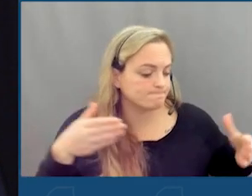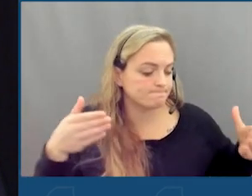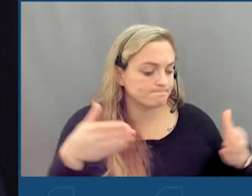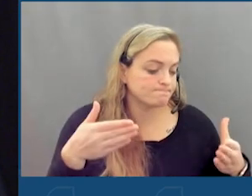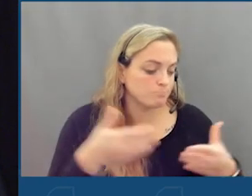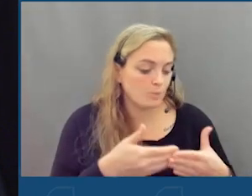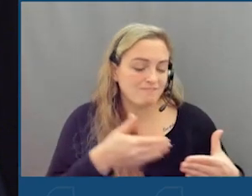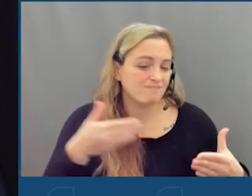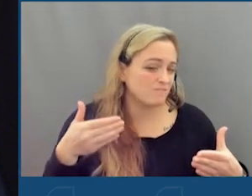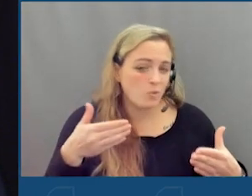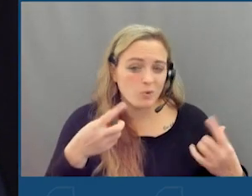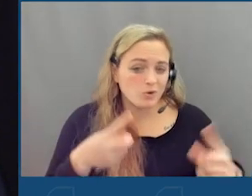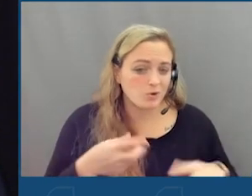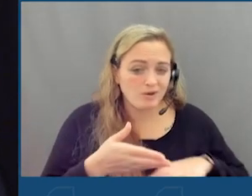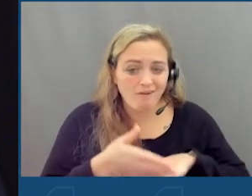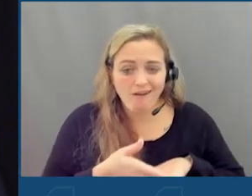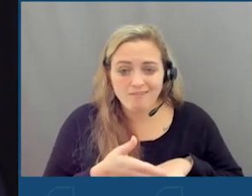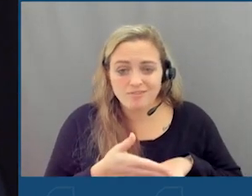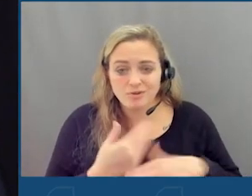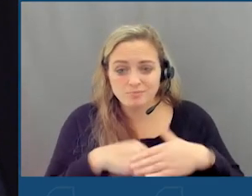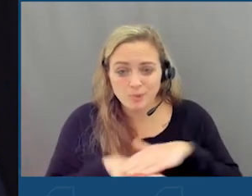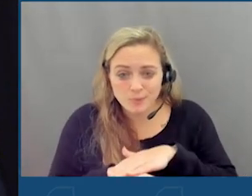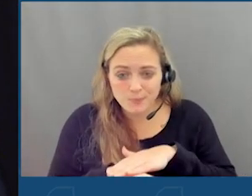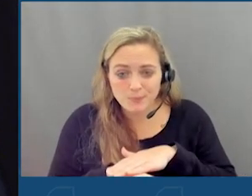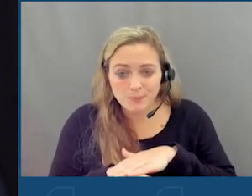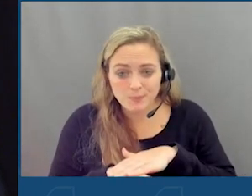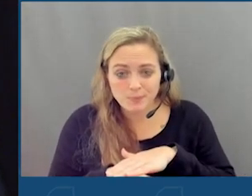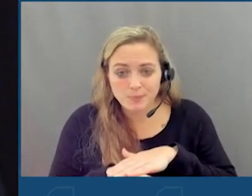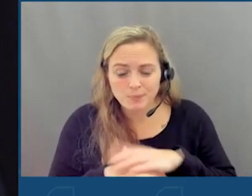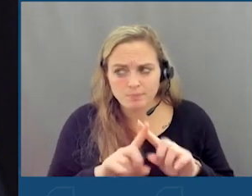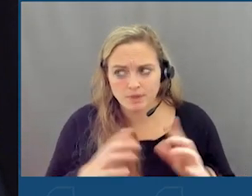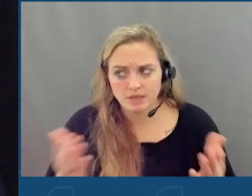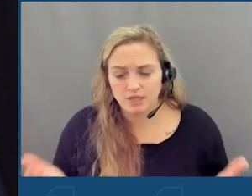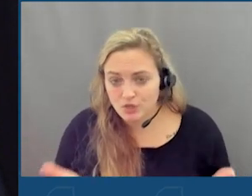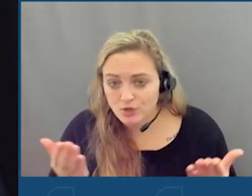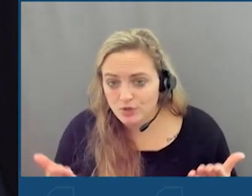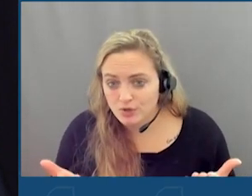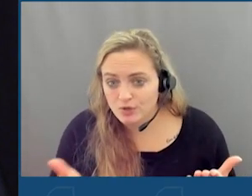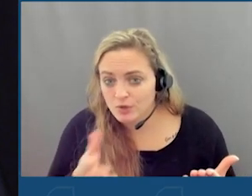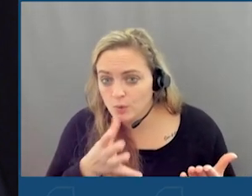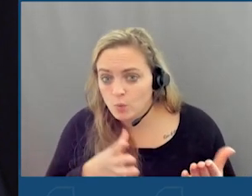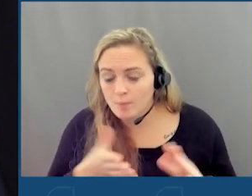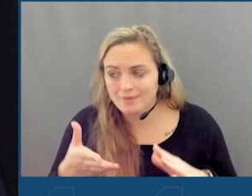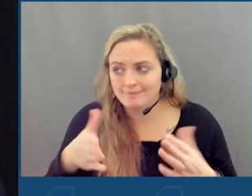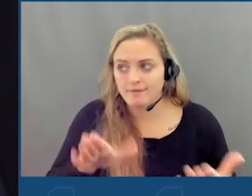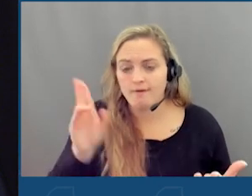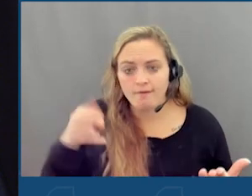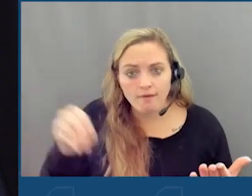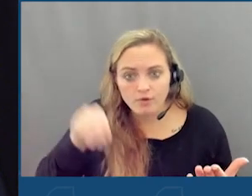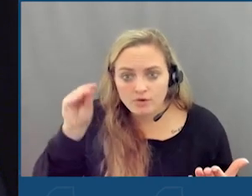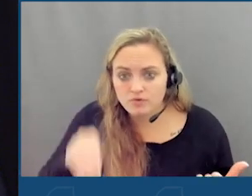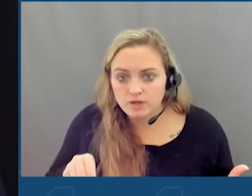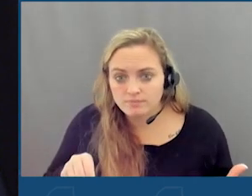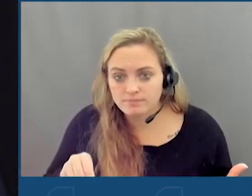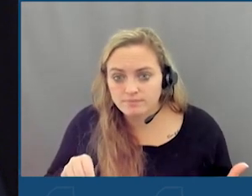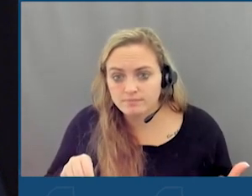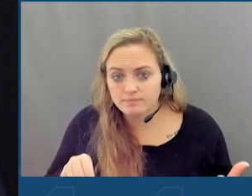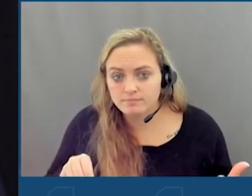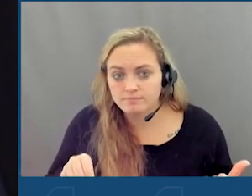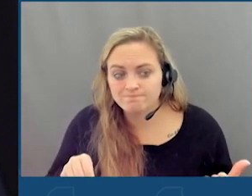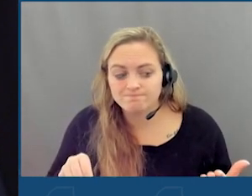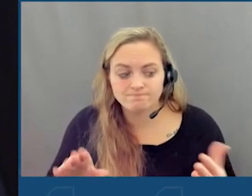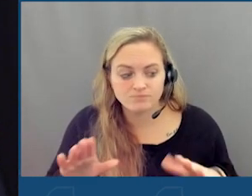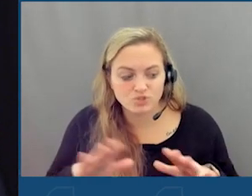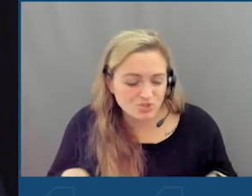before, during, and after childbirth. But here, with women dying at a higher rate during